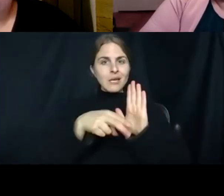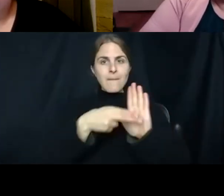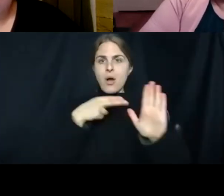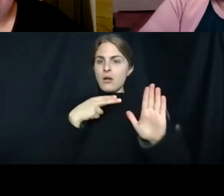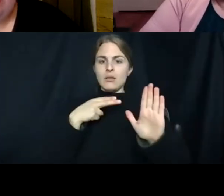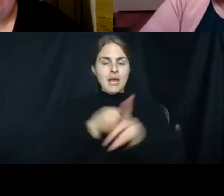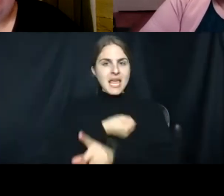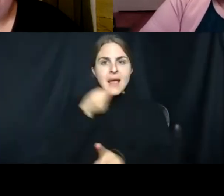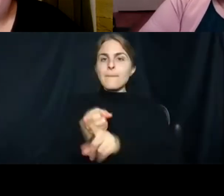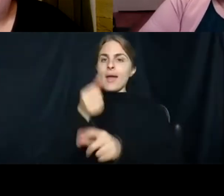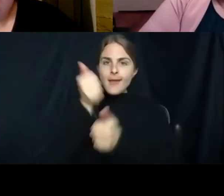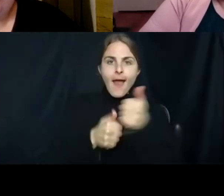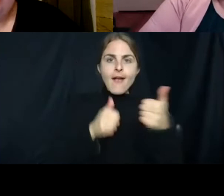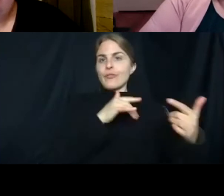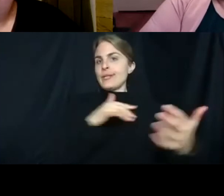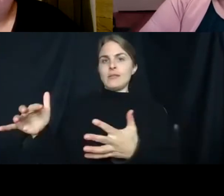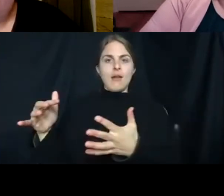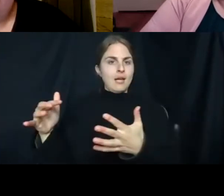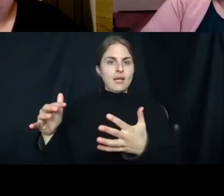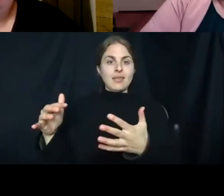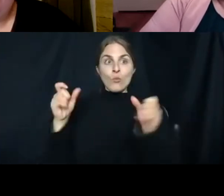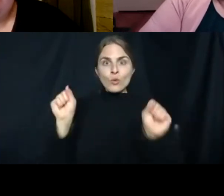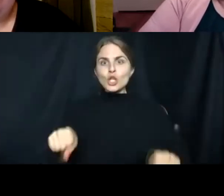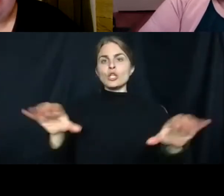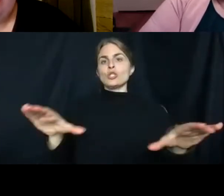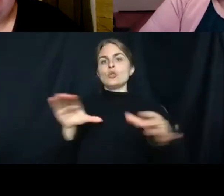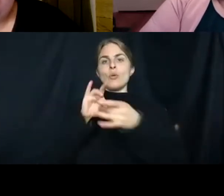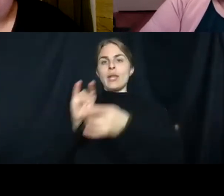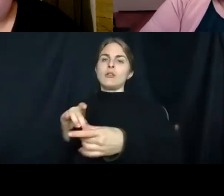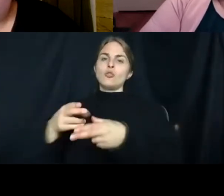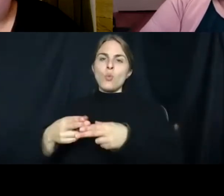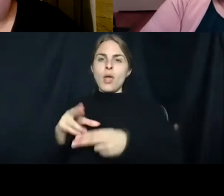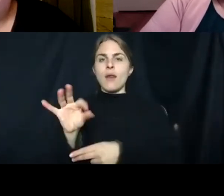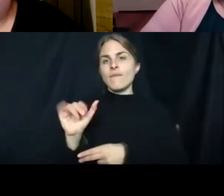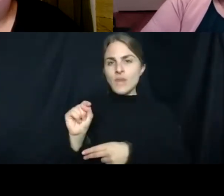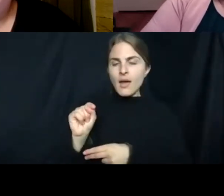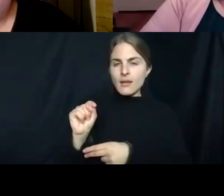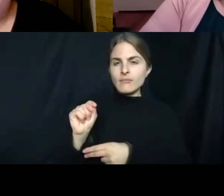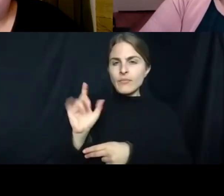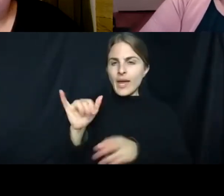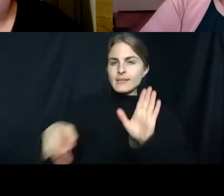single study that we could ever do with regards to weight and fat.